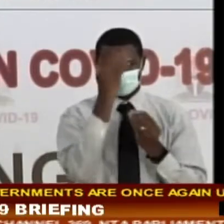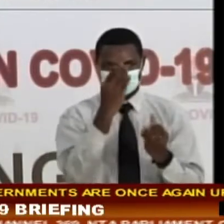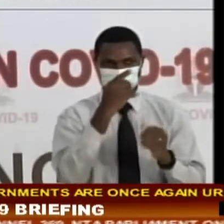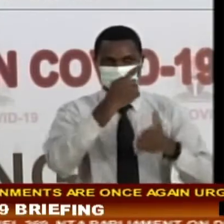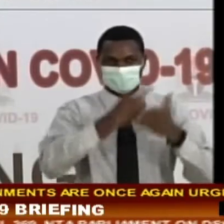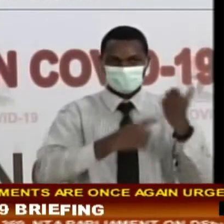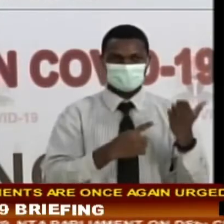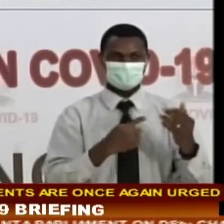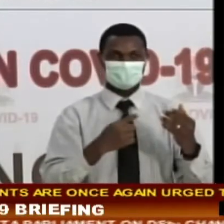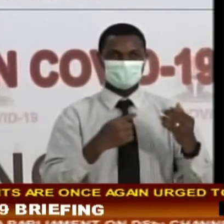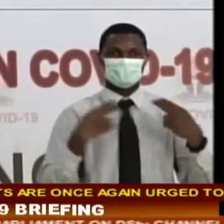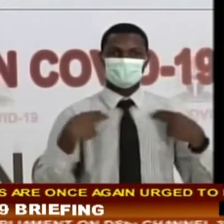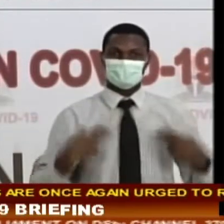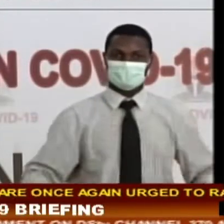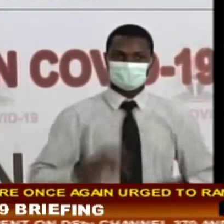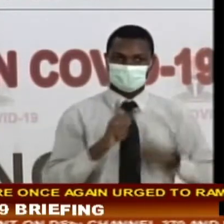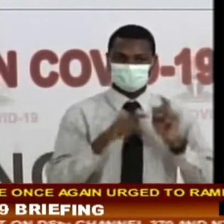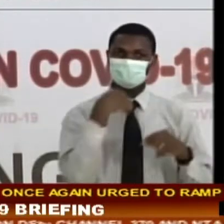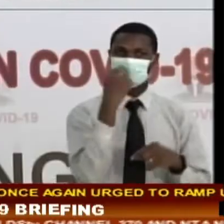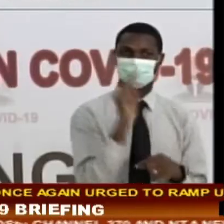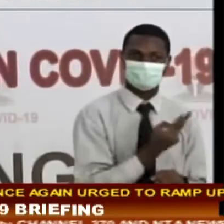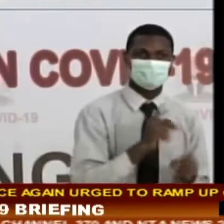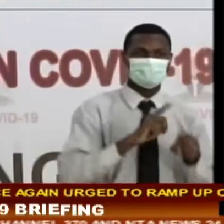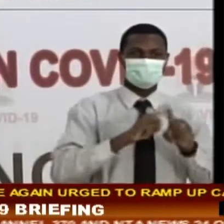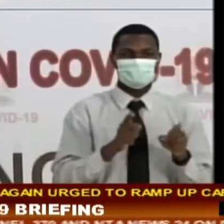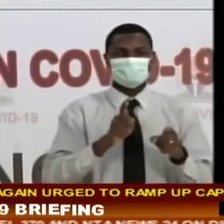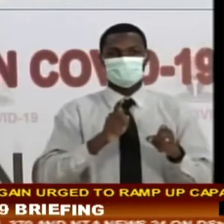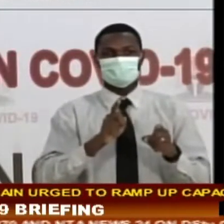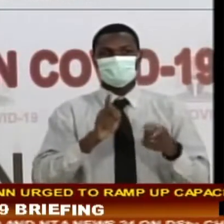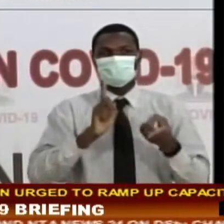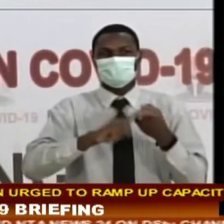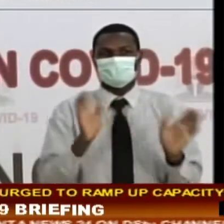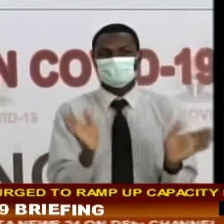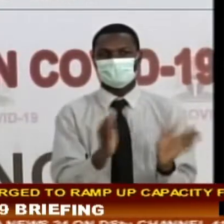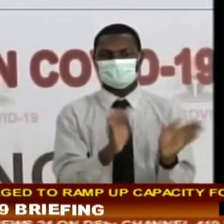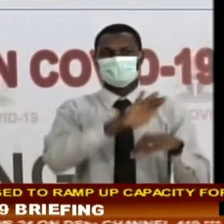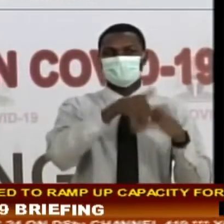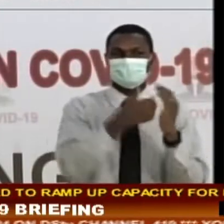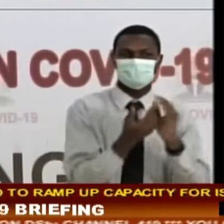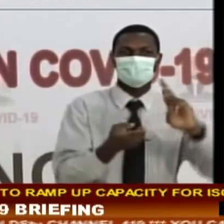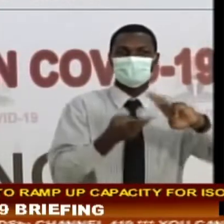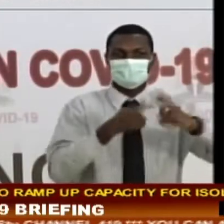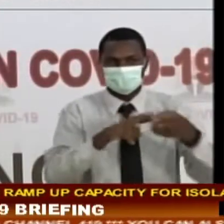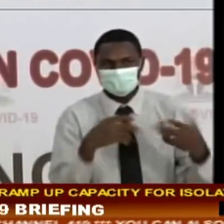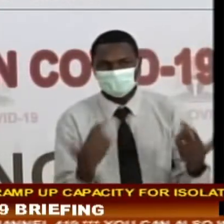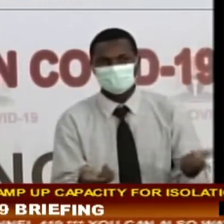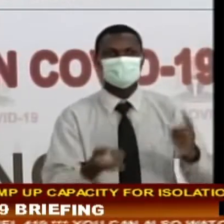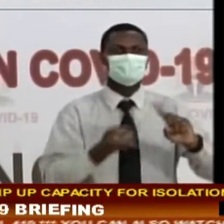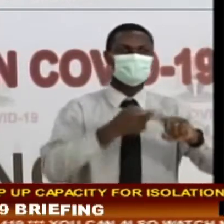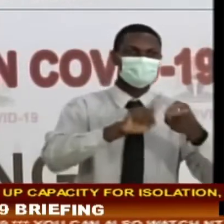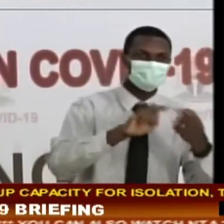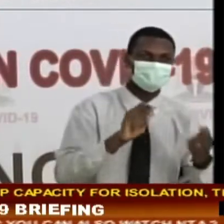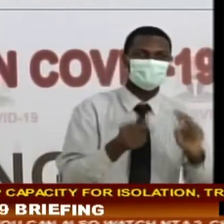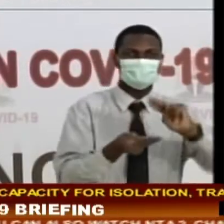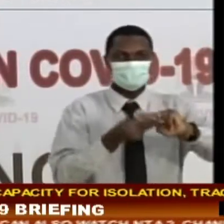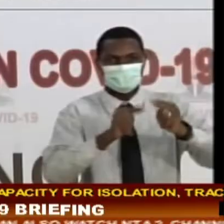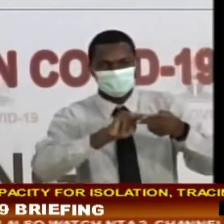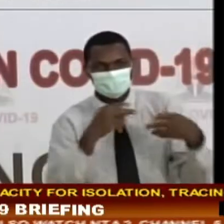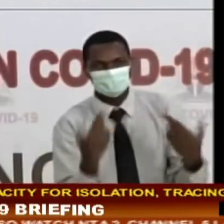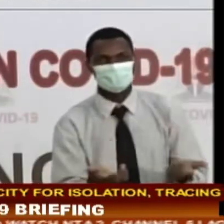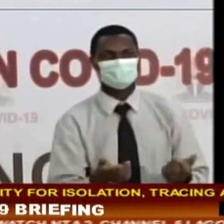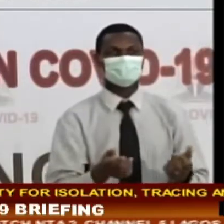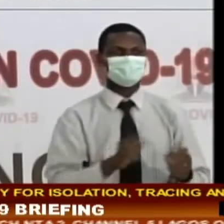advisories but to encourage relatives uh friends neighbors and